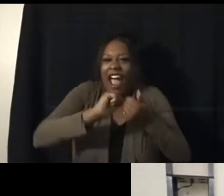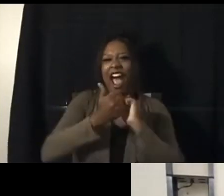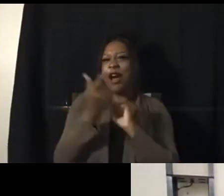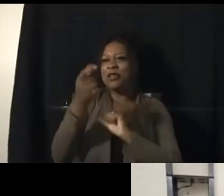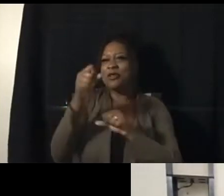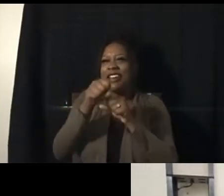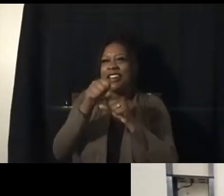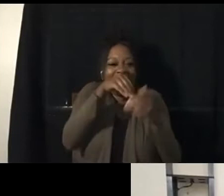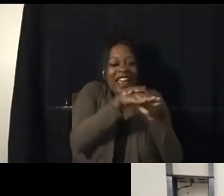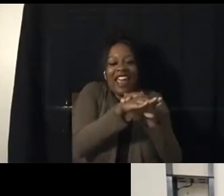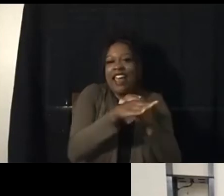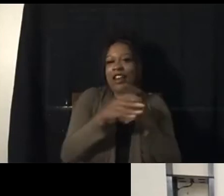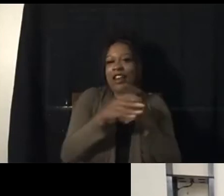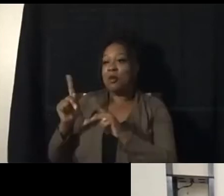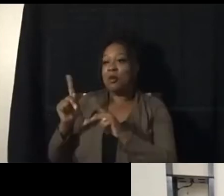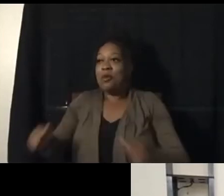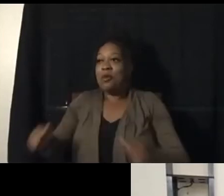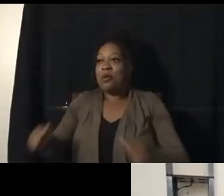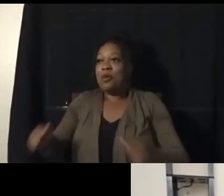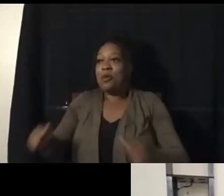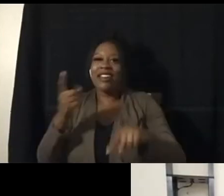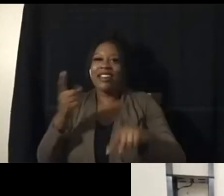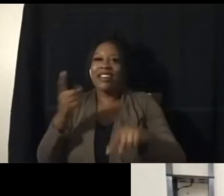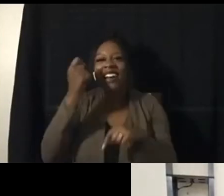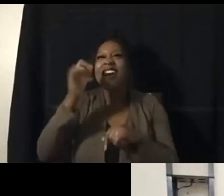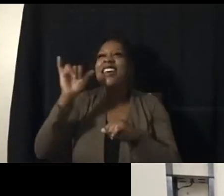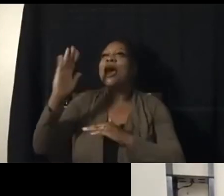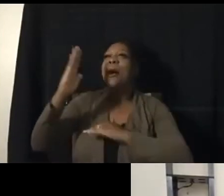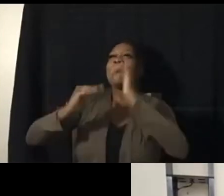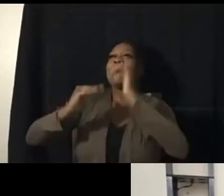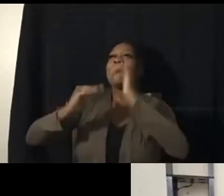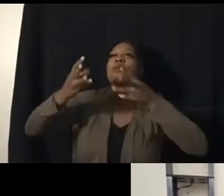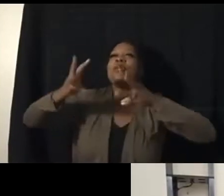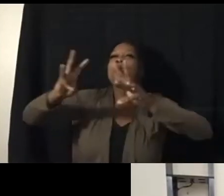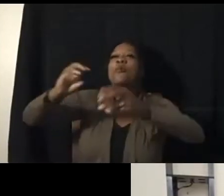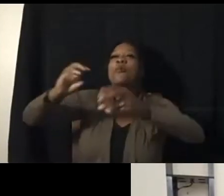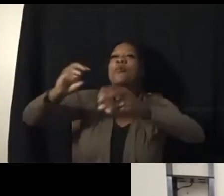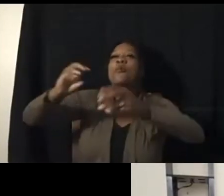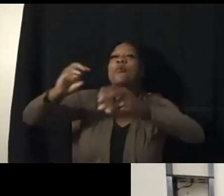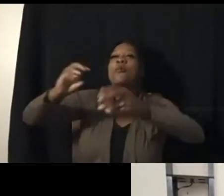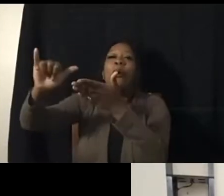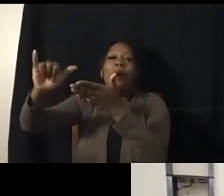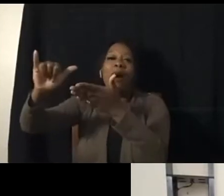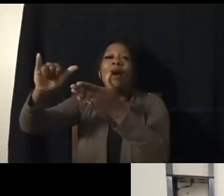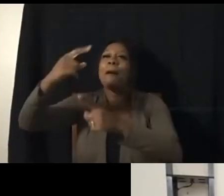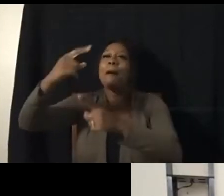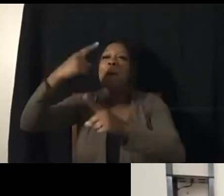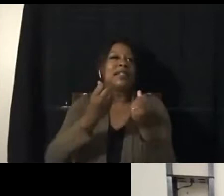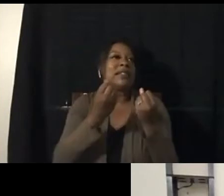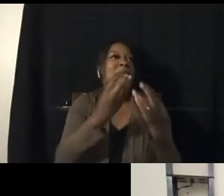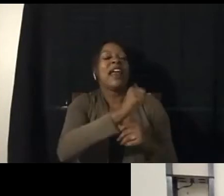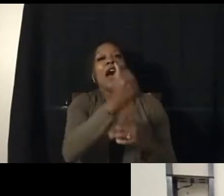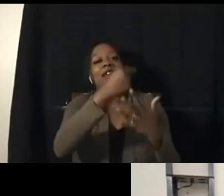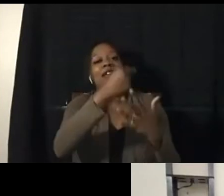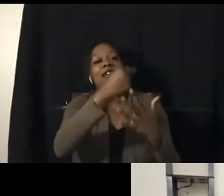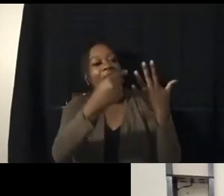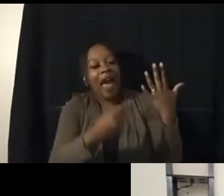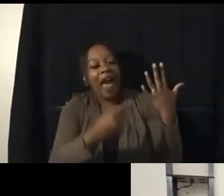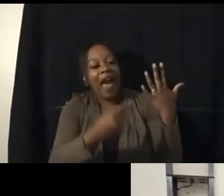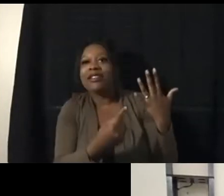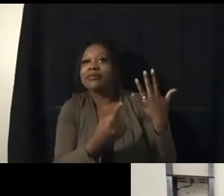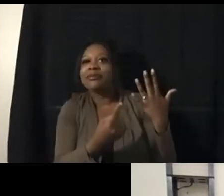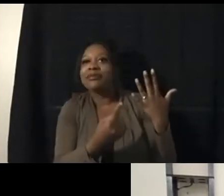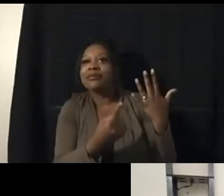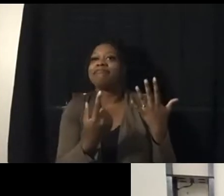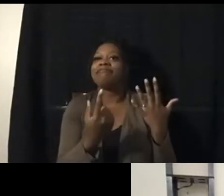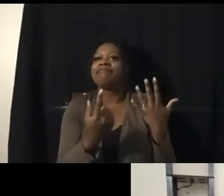the architecture of New York City plus, you know, all these things that get in the way of someone being seen, and so there are all